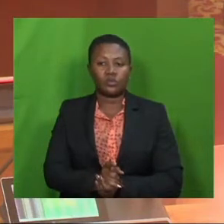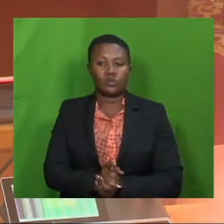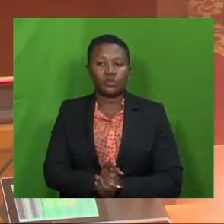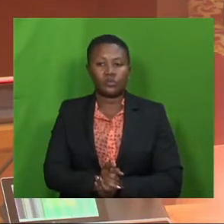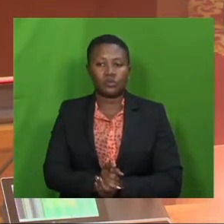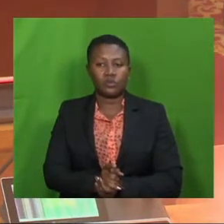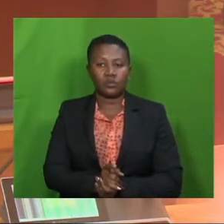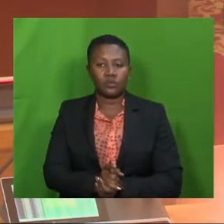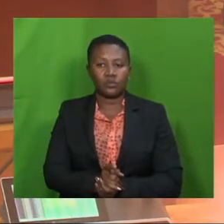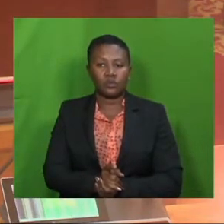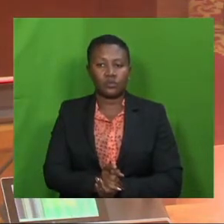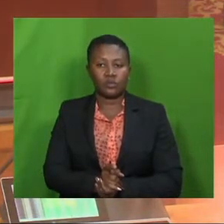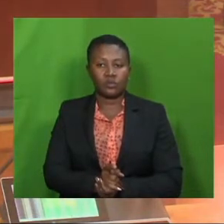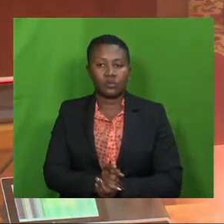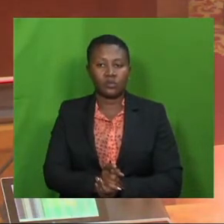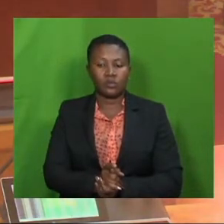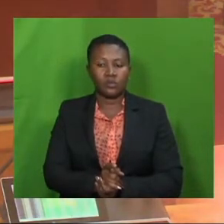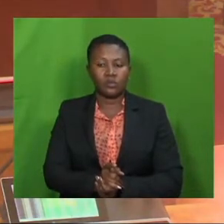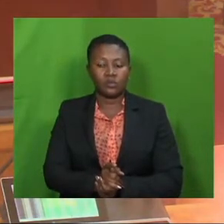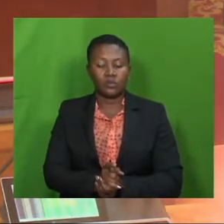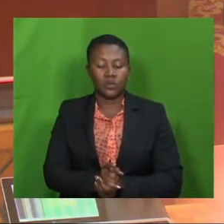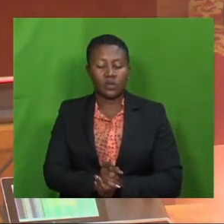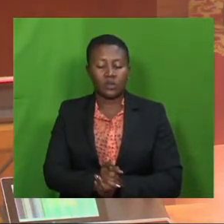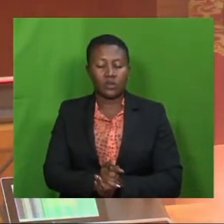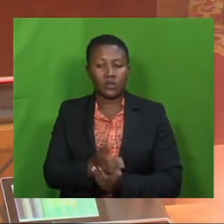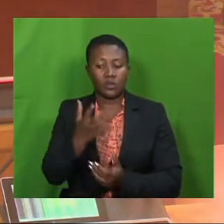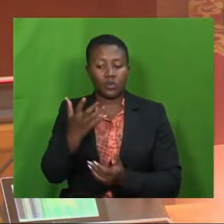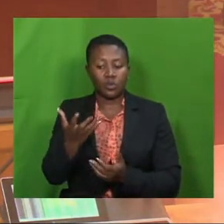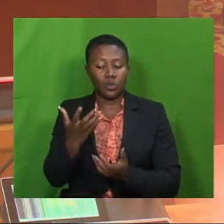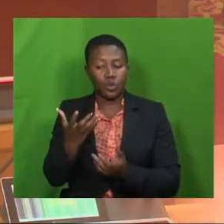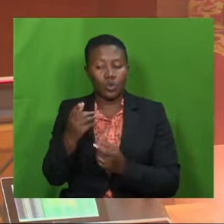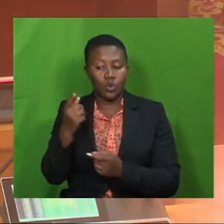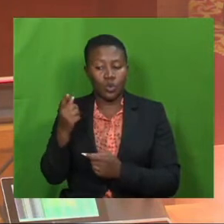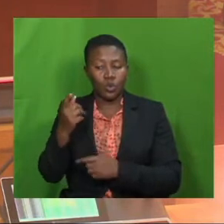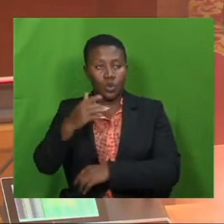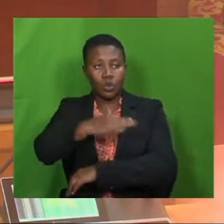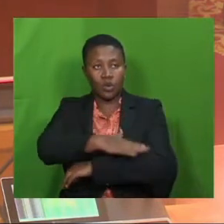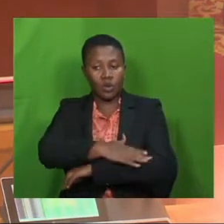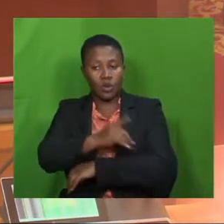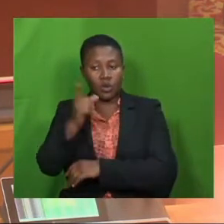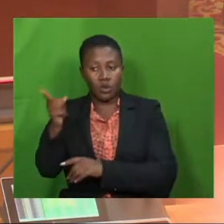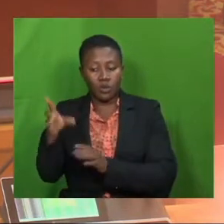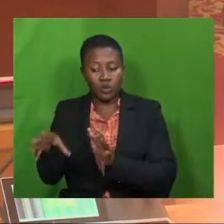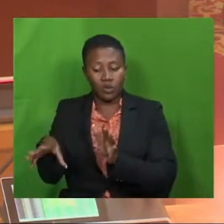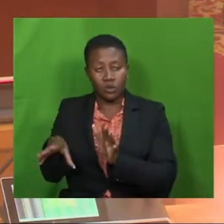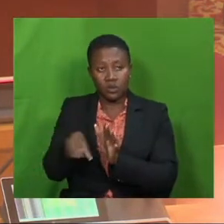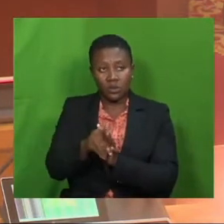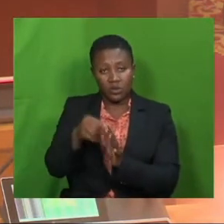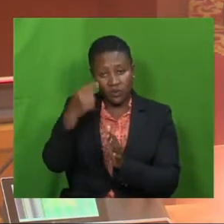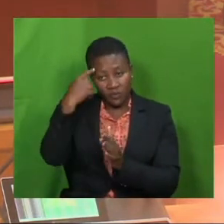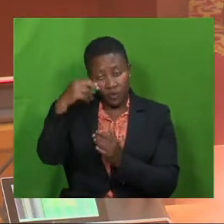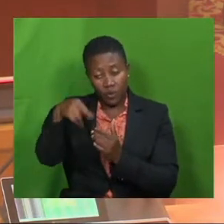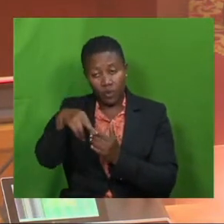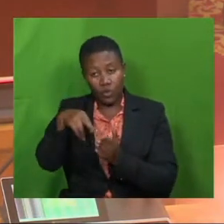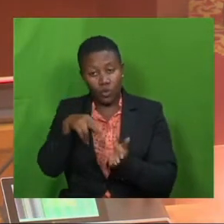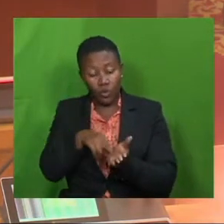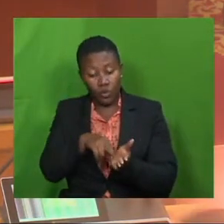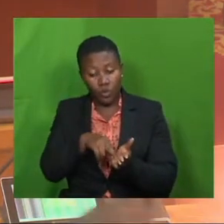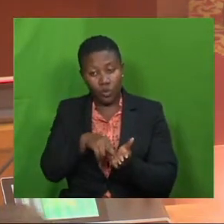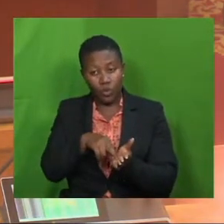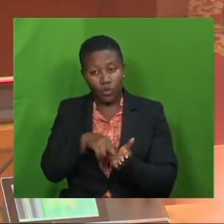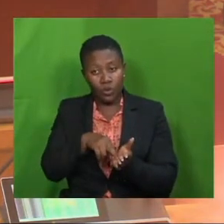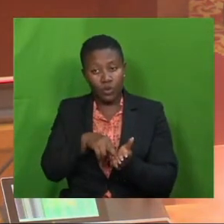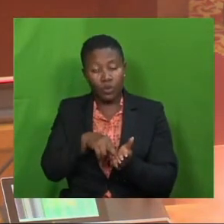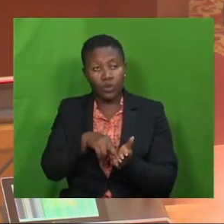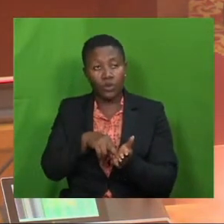table for Hansa to capture for the records the closing